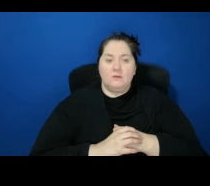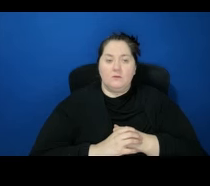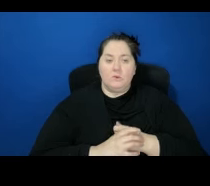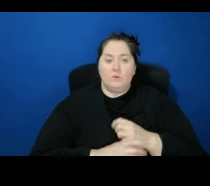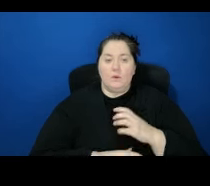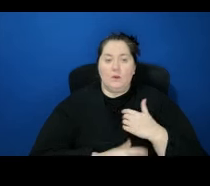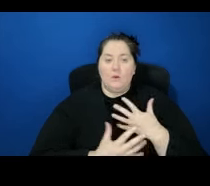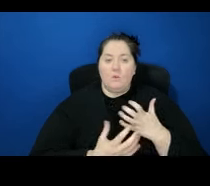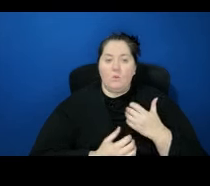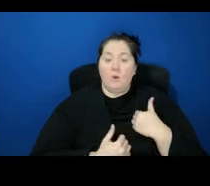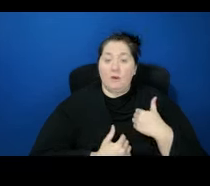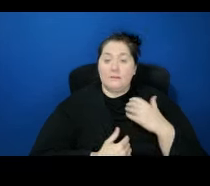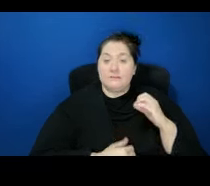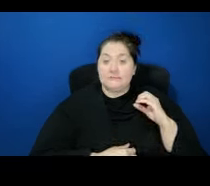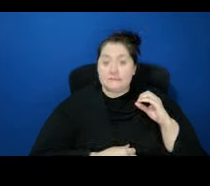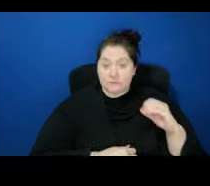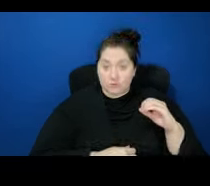zero